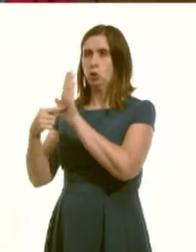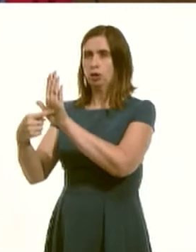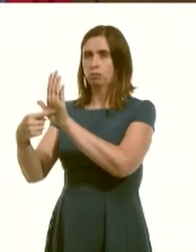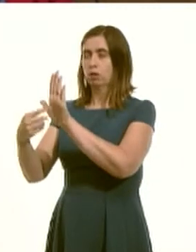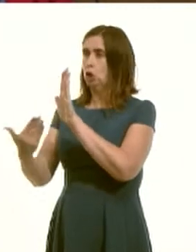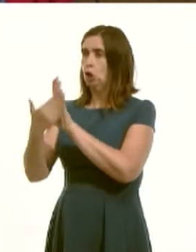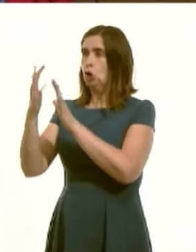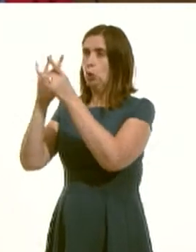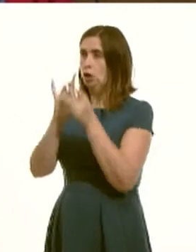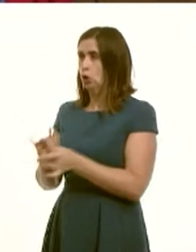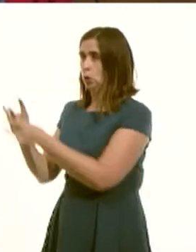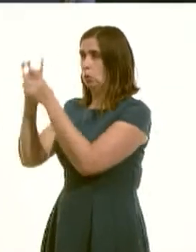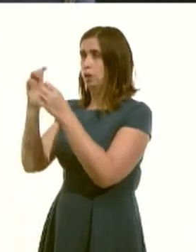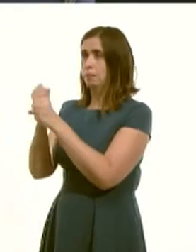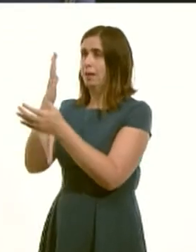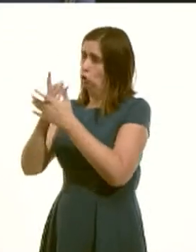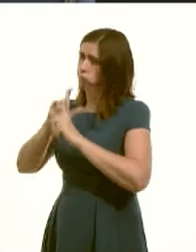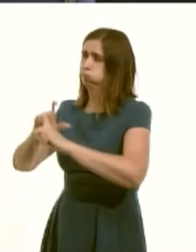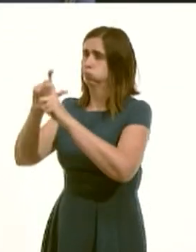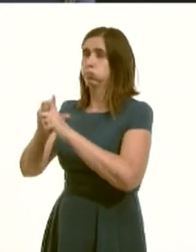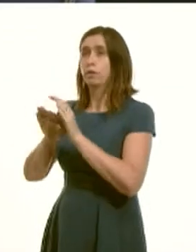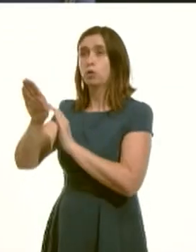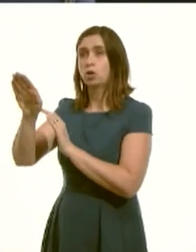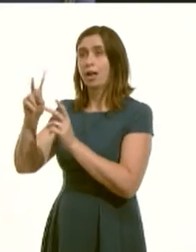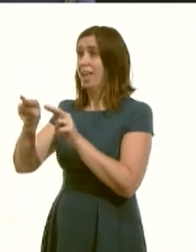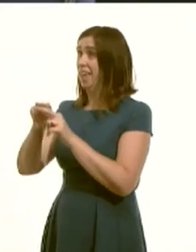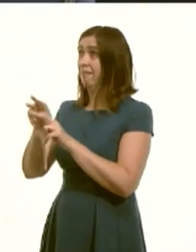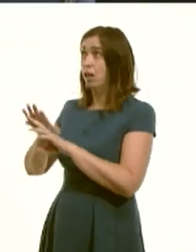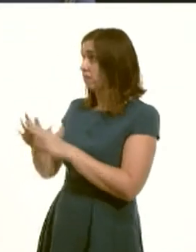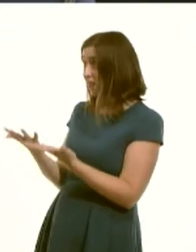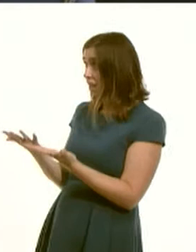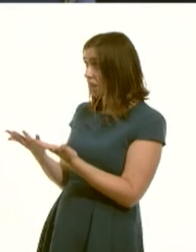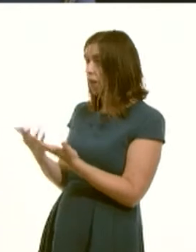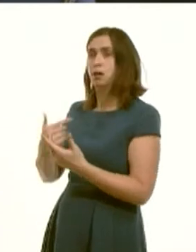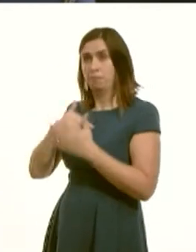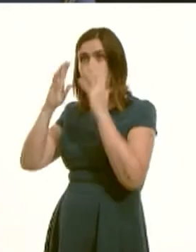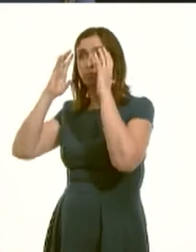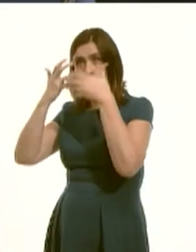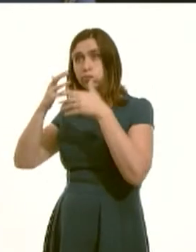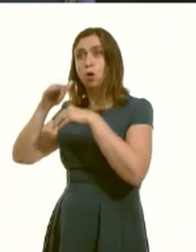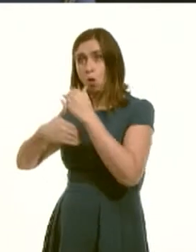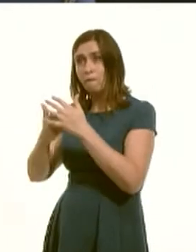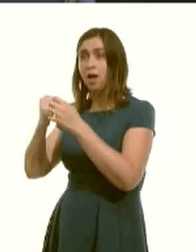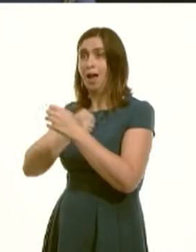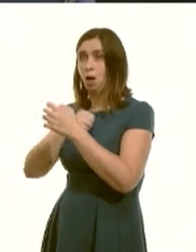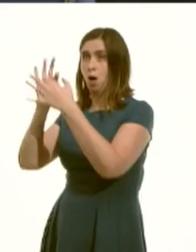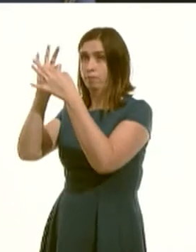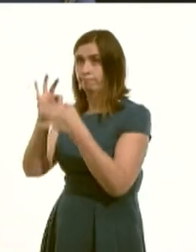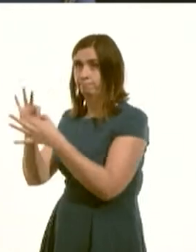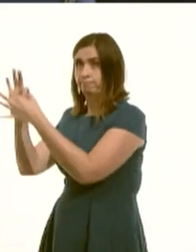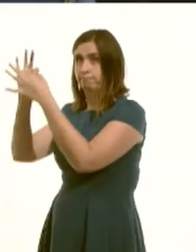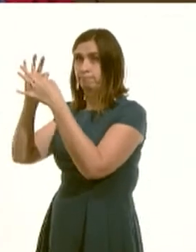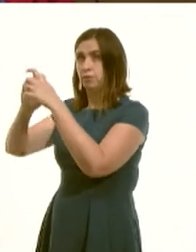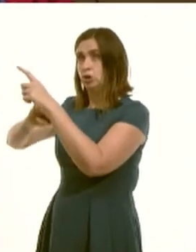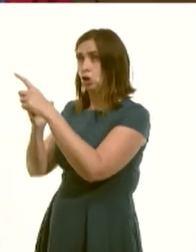the UK, in order to make sure it is sustained in the future. If that doesn't happen, I have severe concerns about the future of the union. It must be